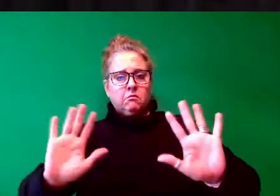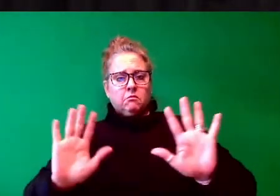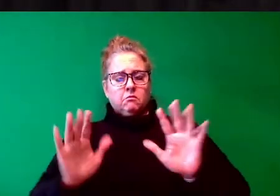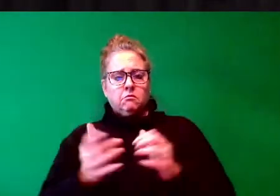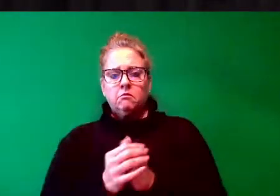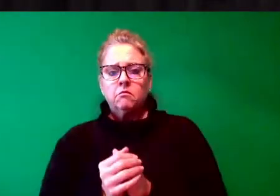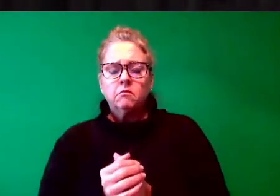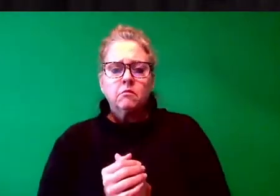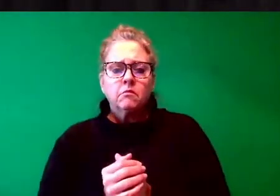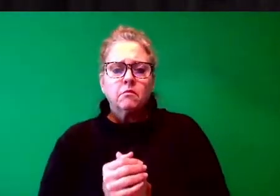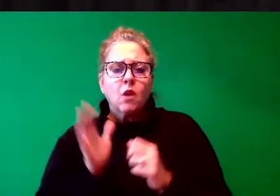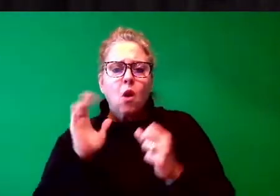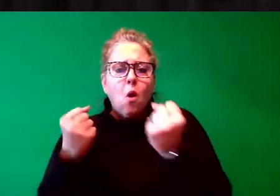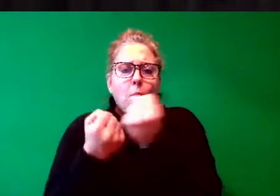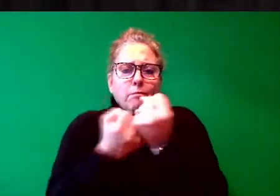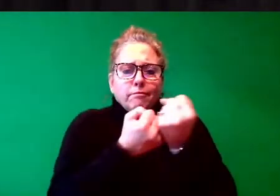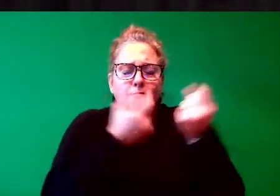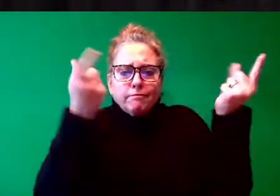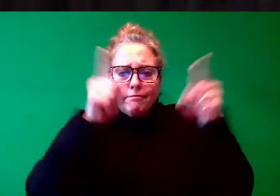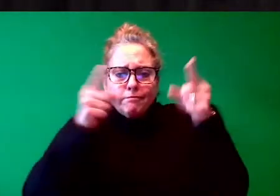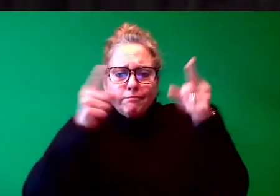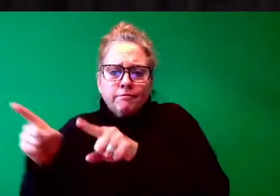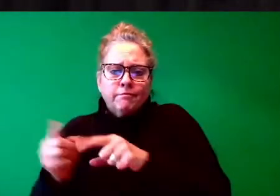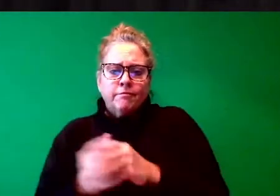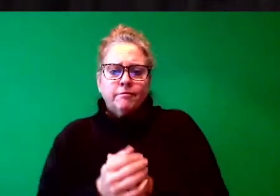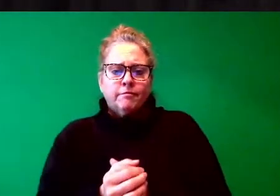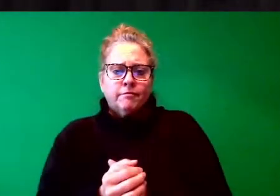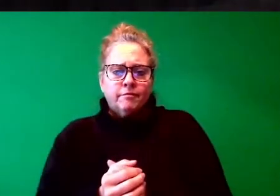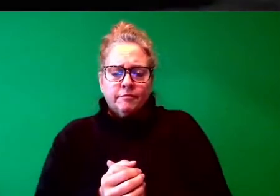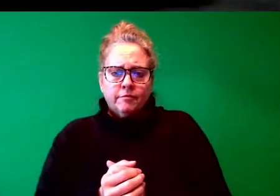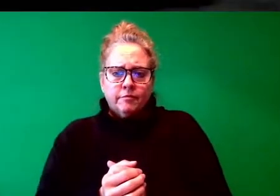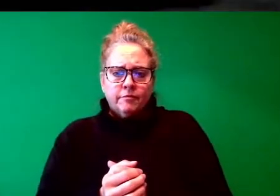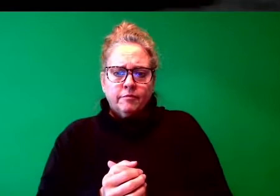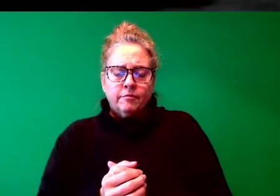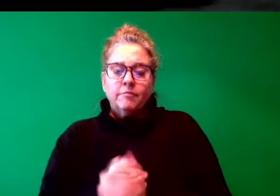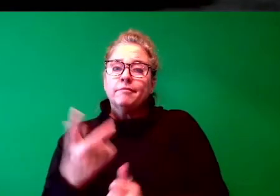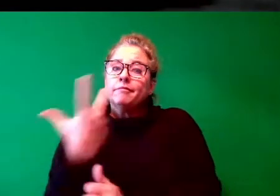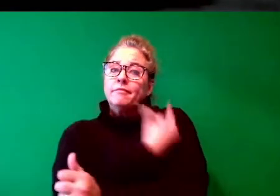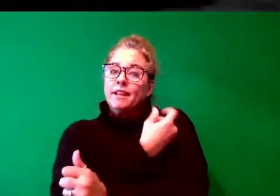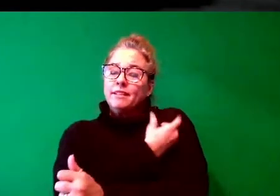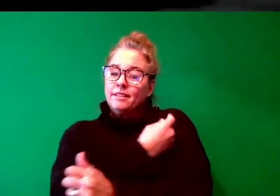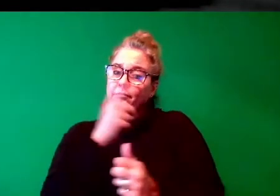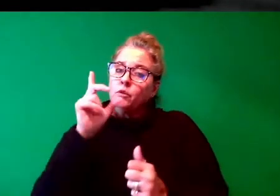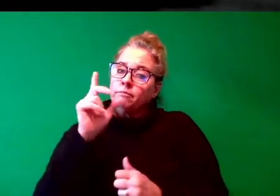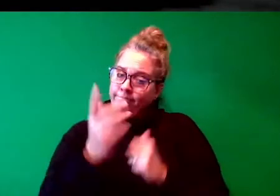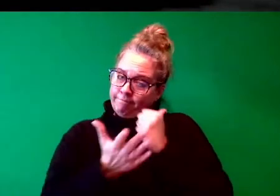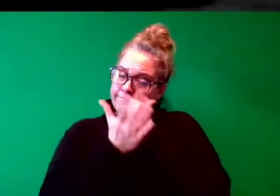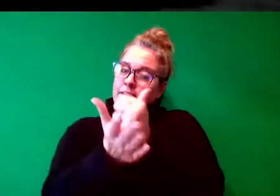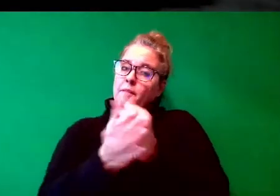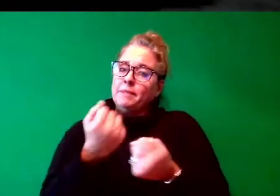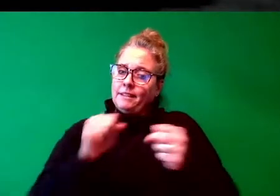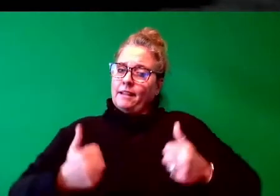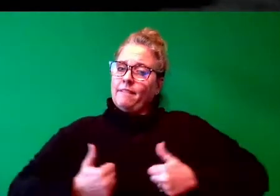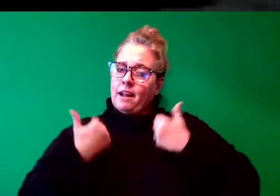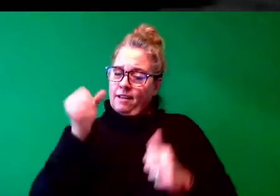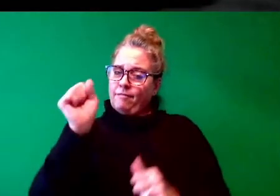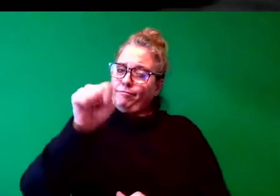it saves lives, it decreases stress in the healthcare system. We all agree